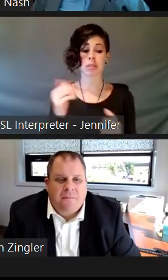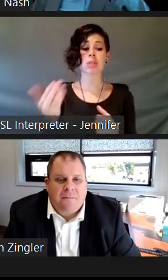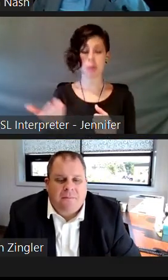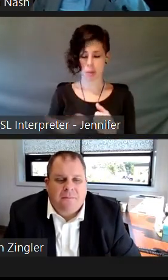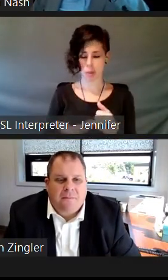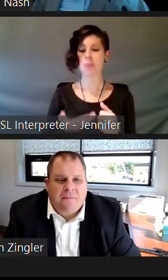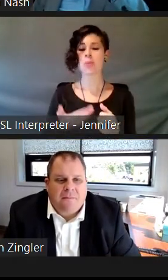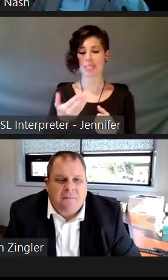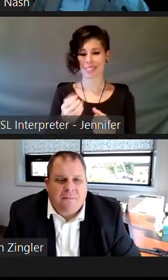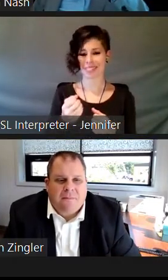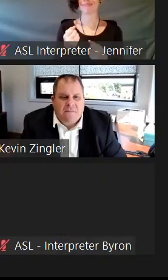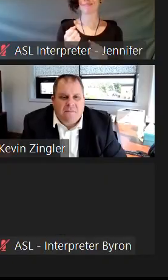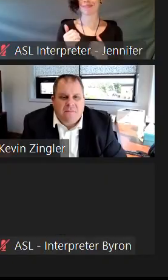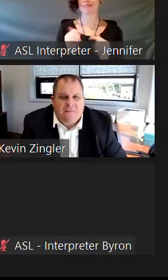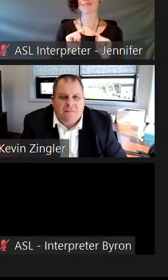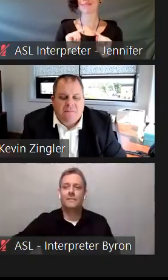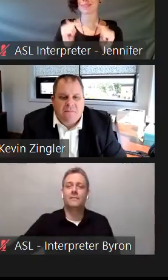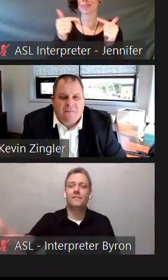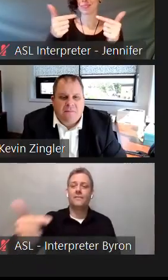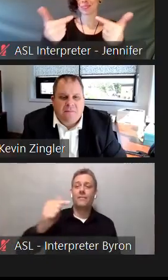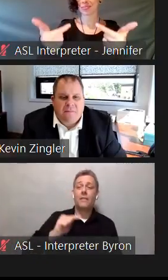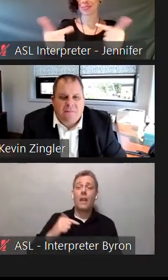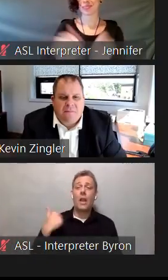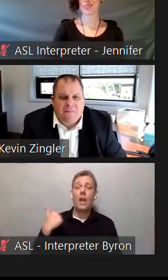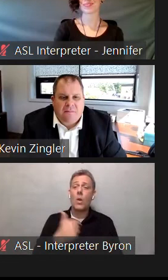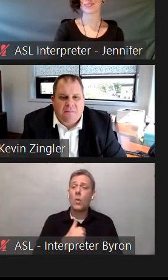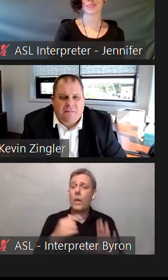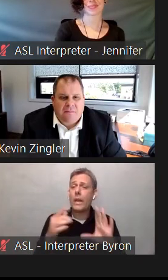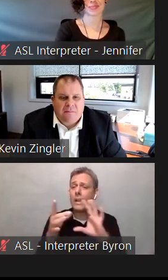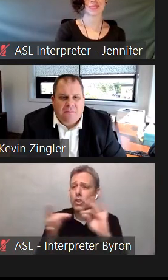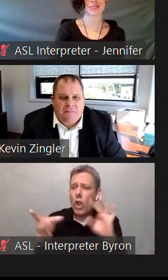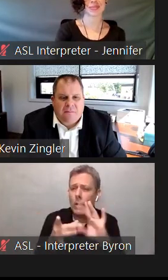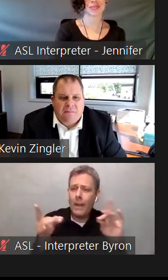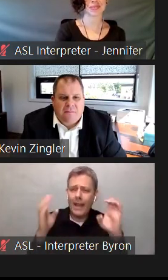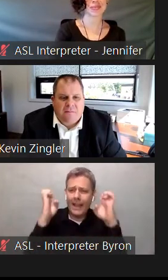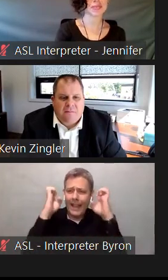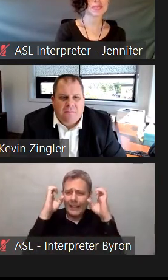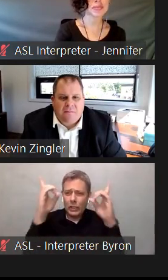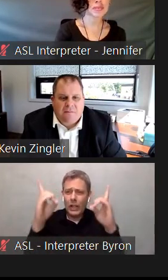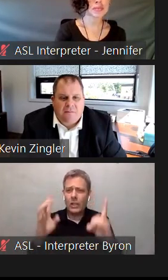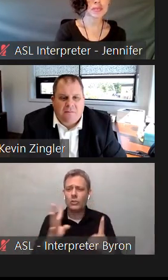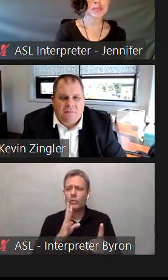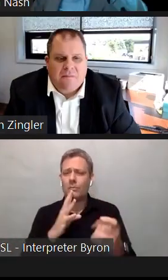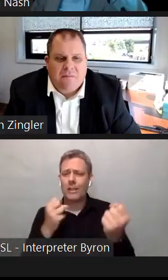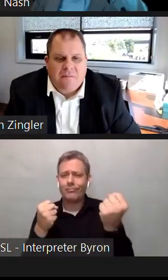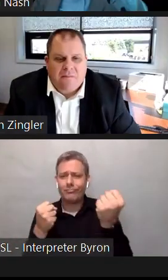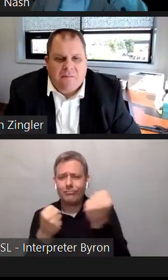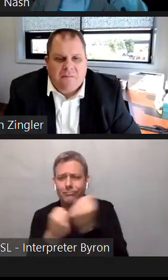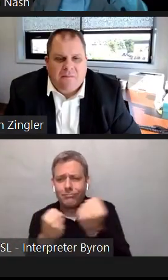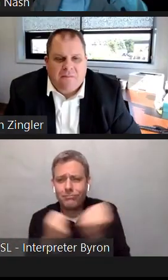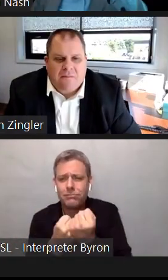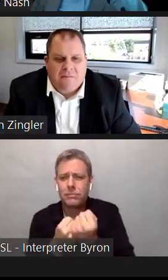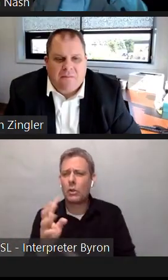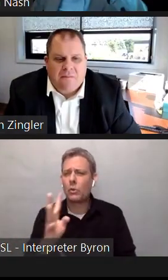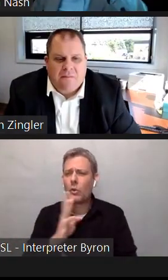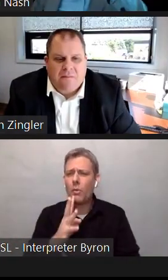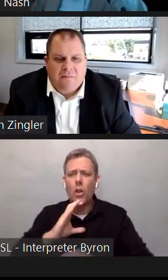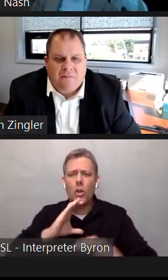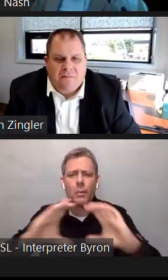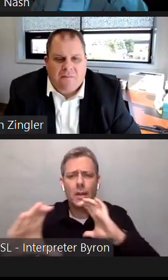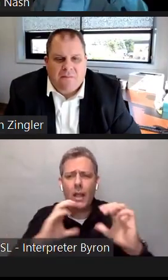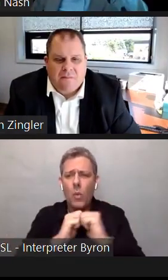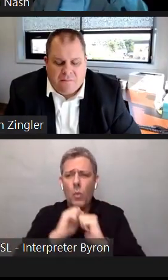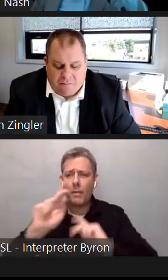When we talk about education and advocacy and communicating with people, one of the really